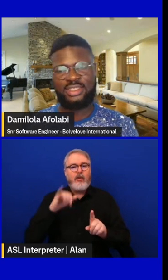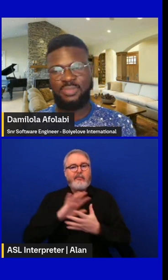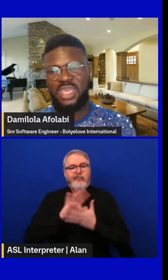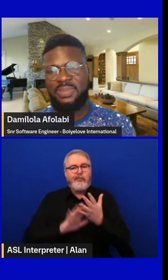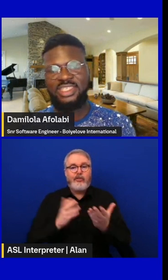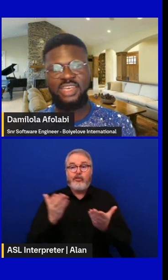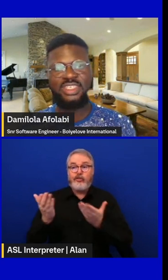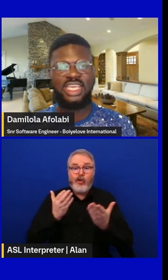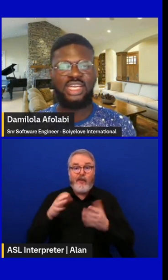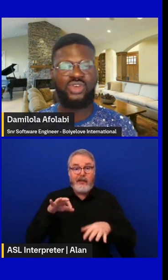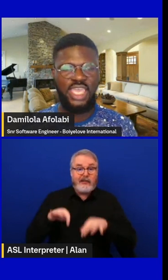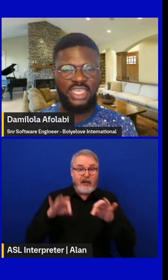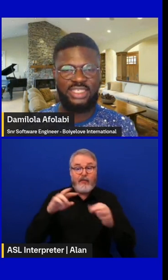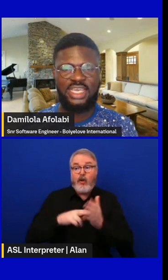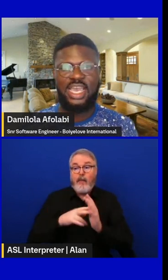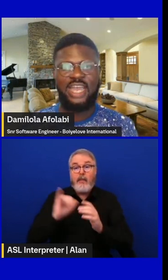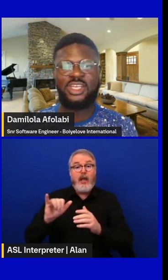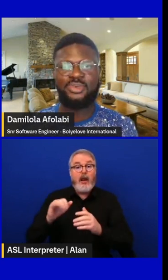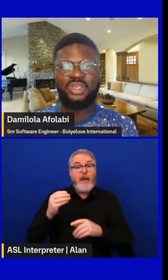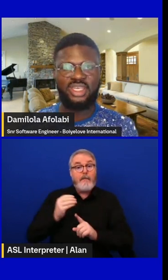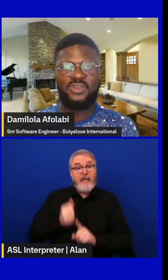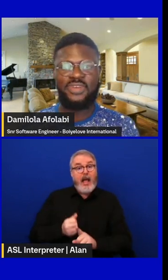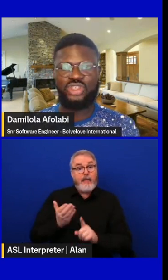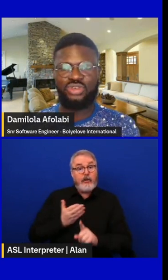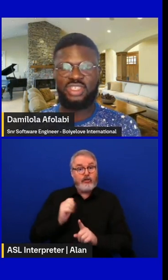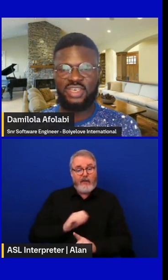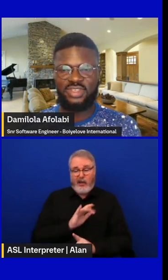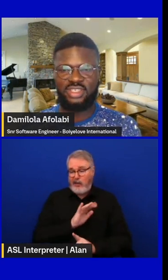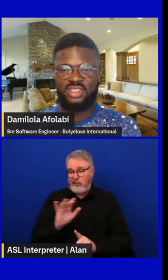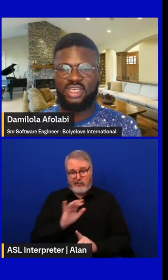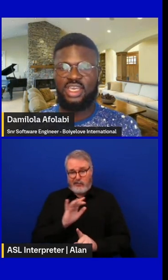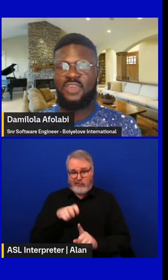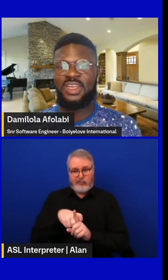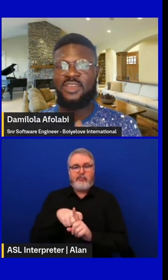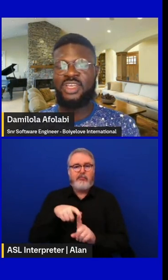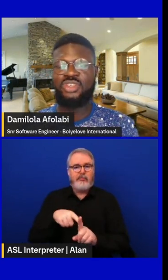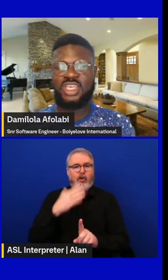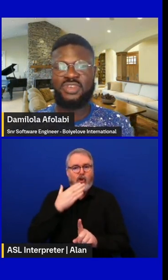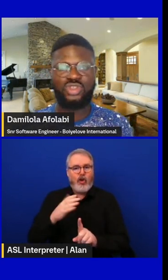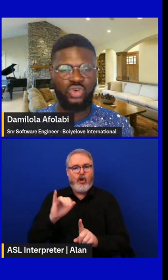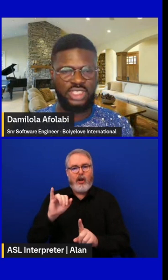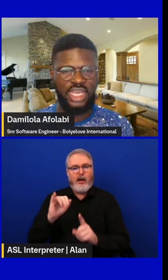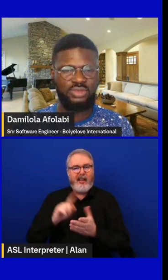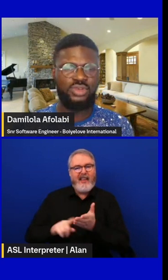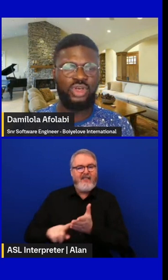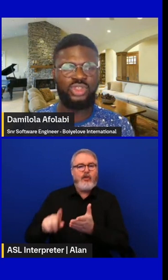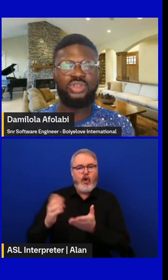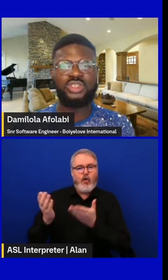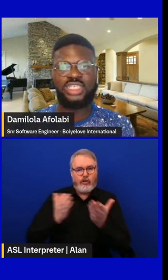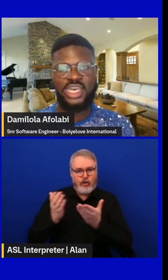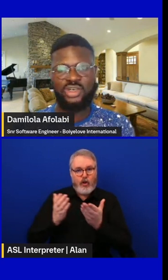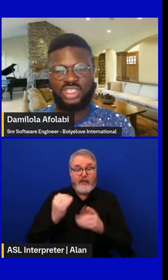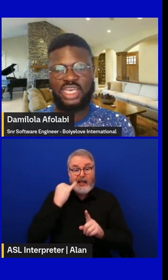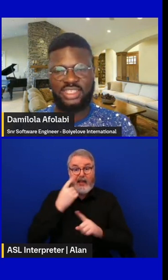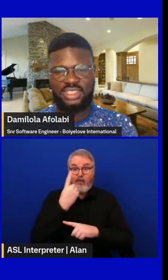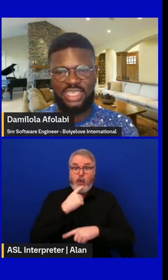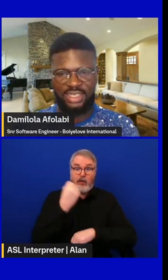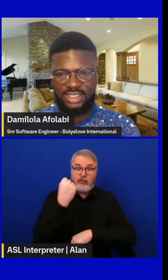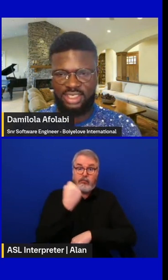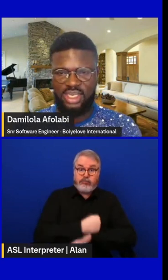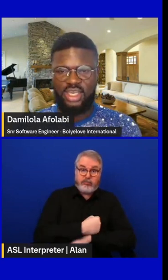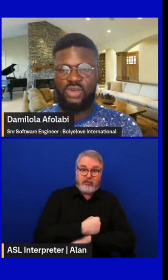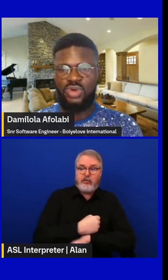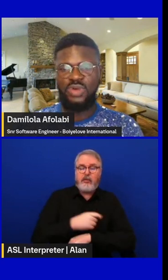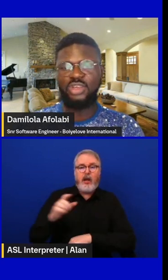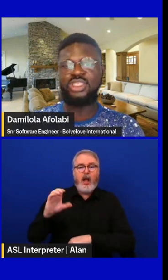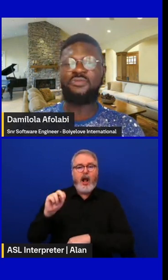so that the payment service can locate available inventory services. If an inventory service goes down, Consul's health checks